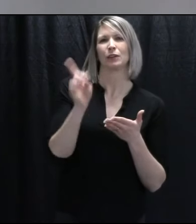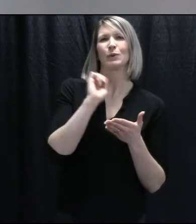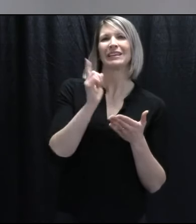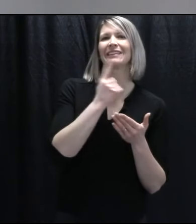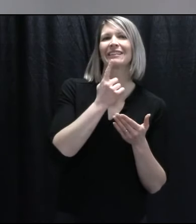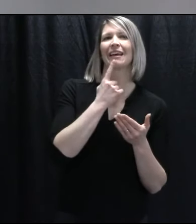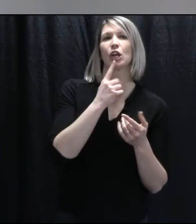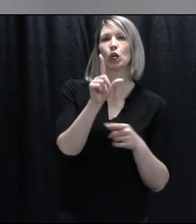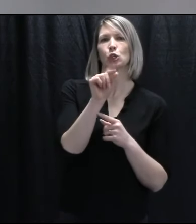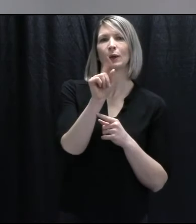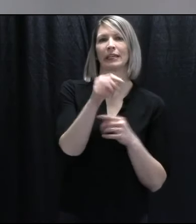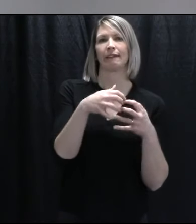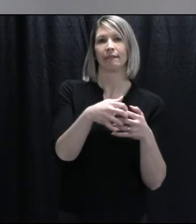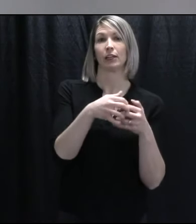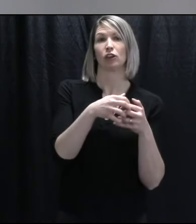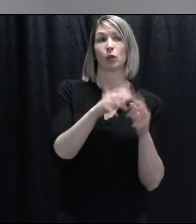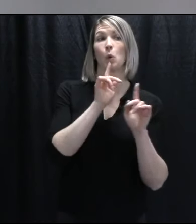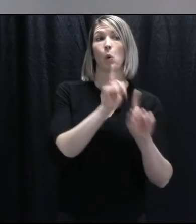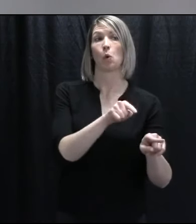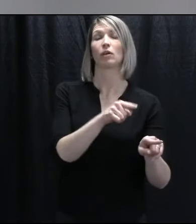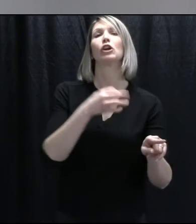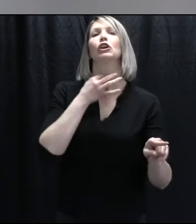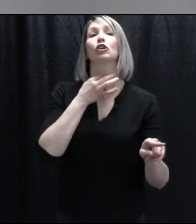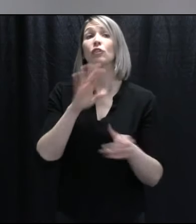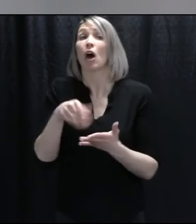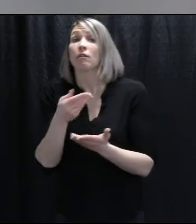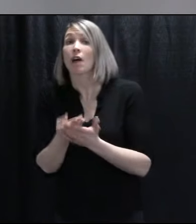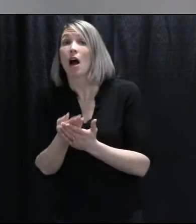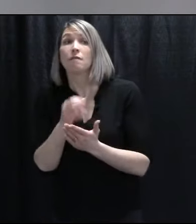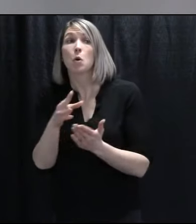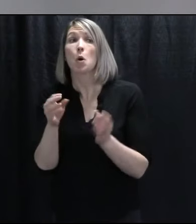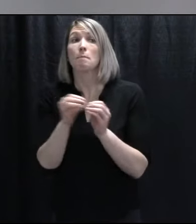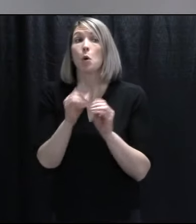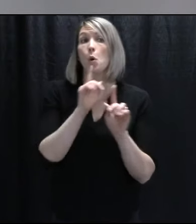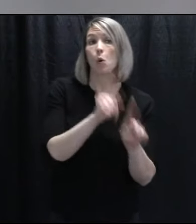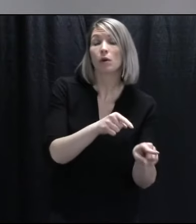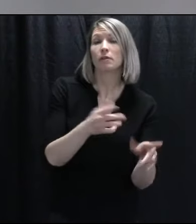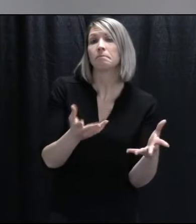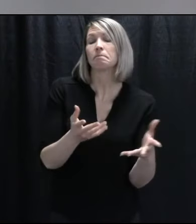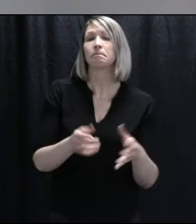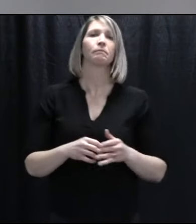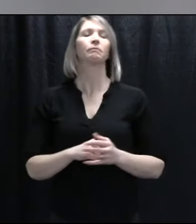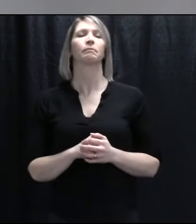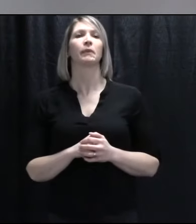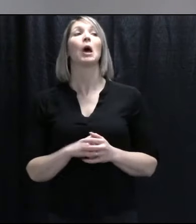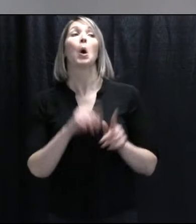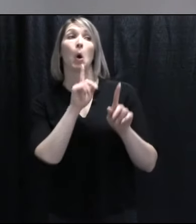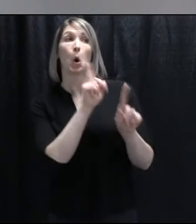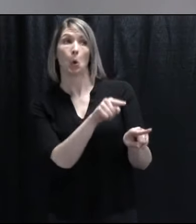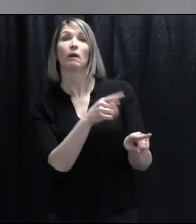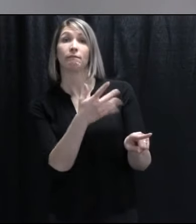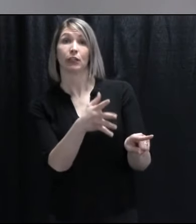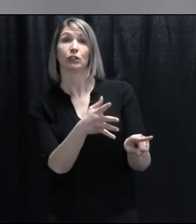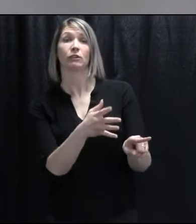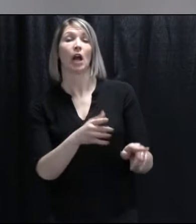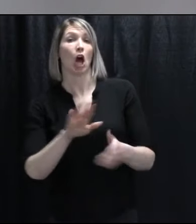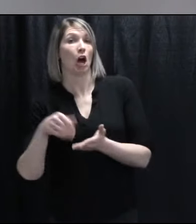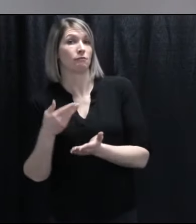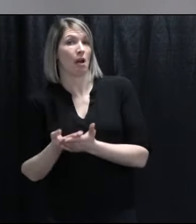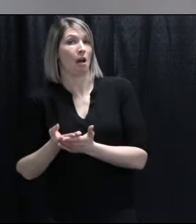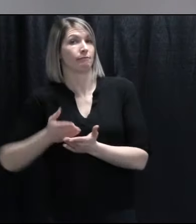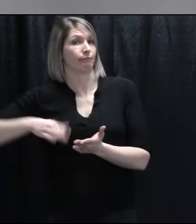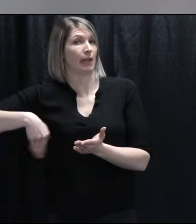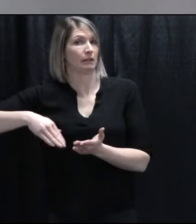and if more are on order. The ventilators we ordered have not yet arrived. We, through the